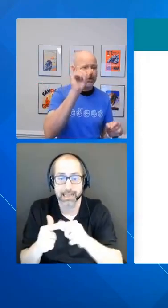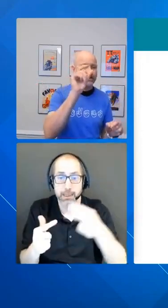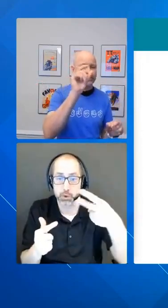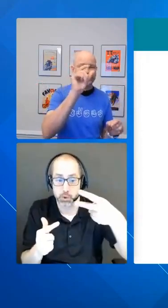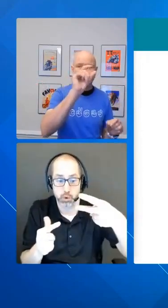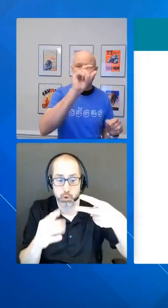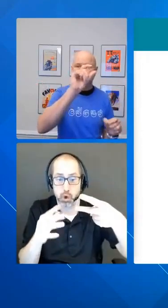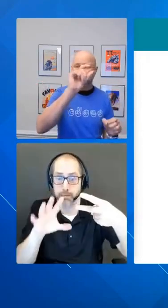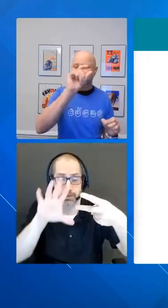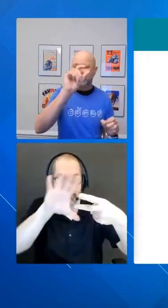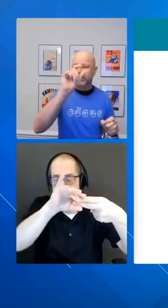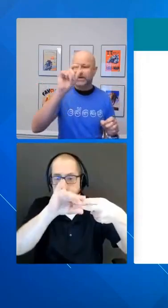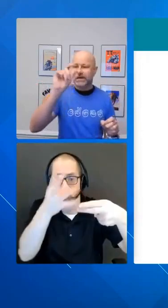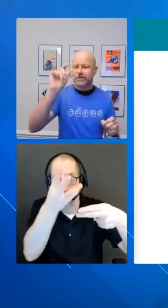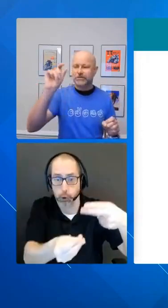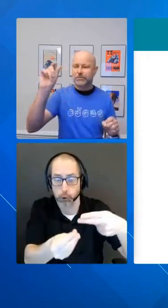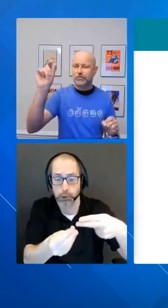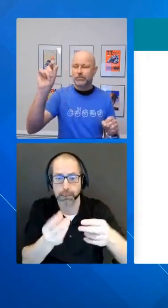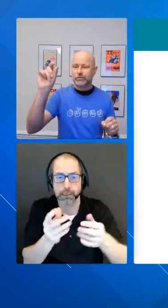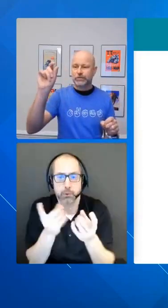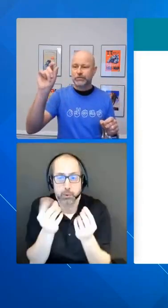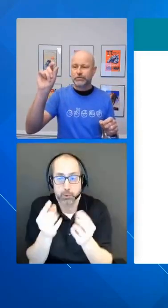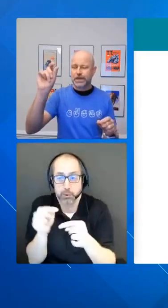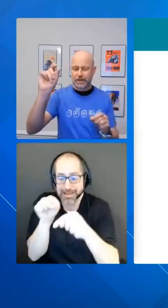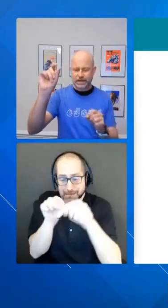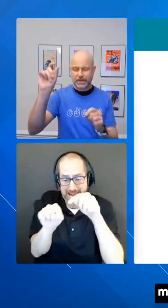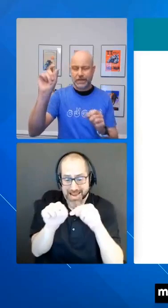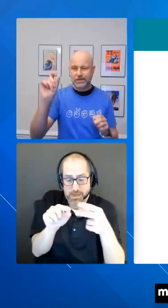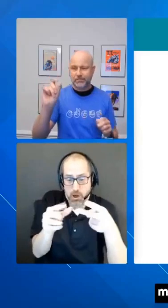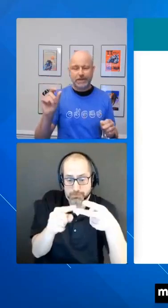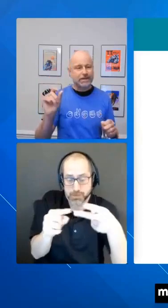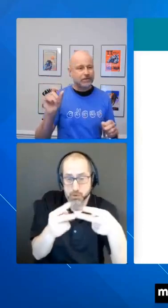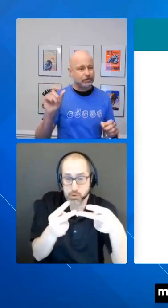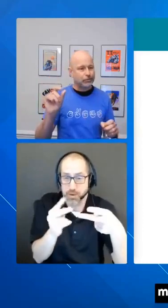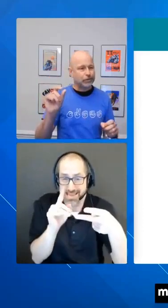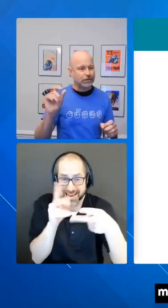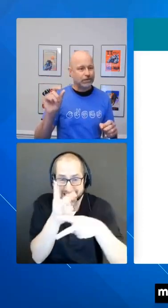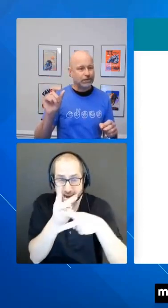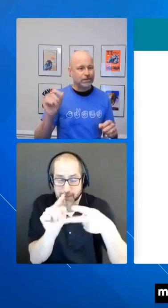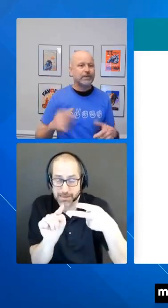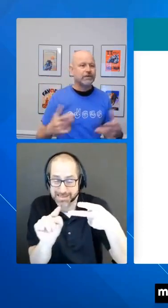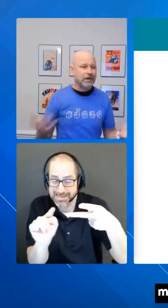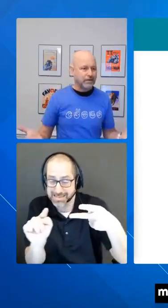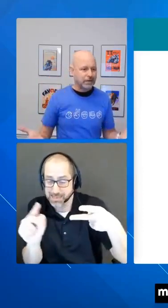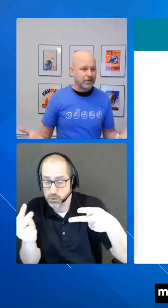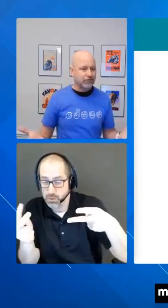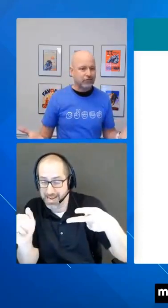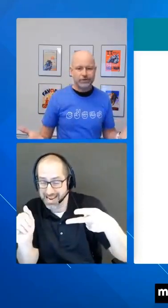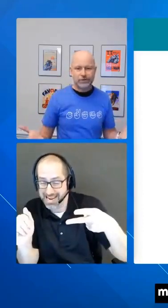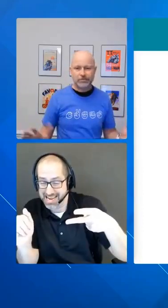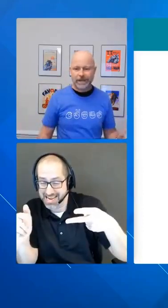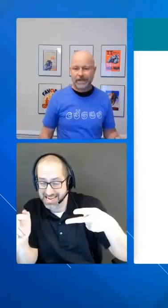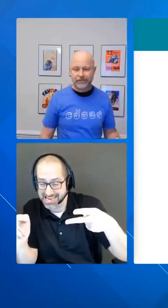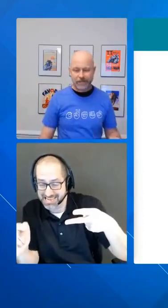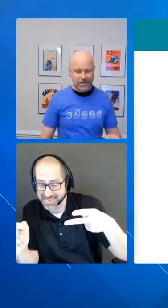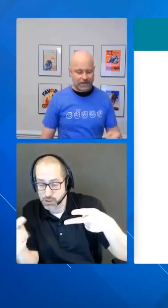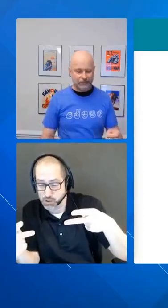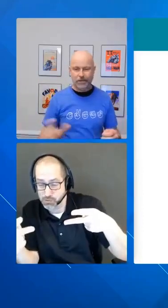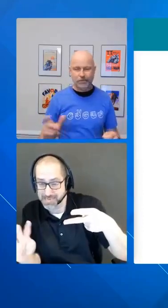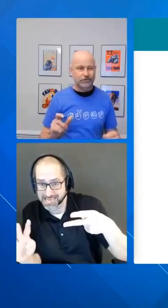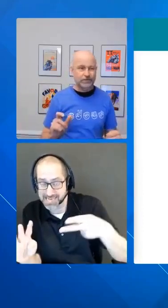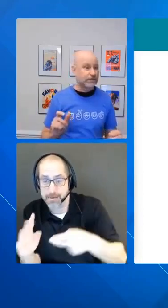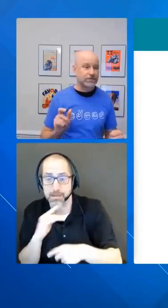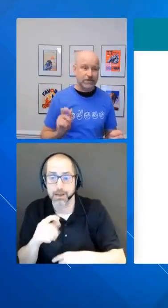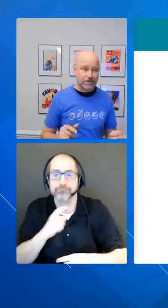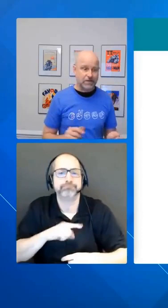do? You go back to 2 and you very carefully move over to 2A and then back down to 2B. I'm 80 years old. My handshake, I